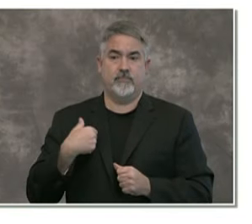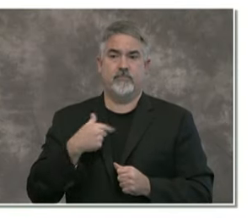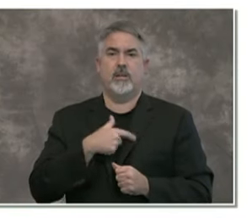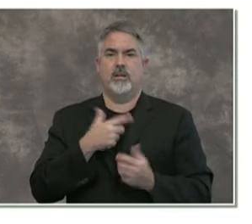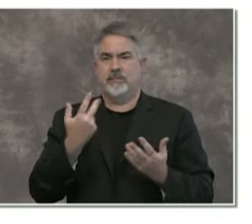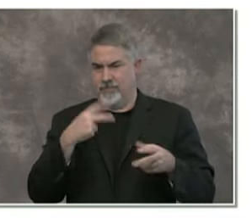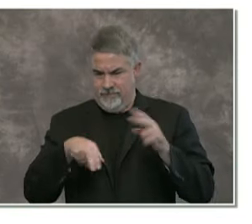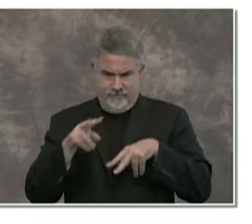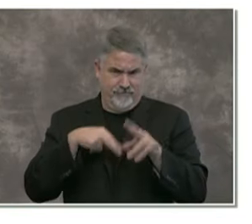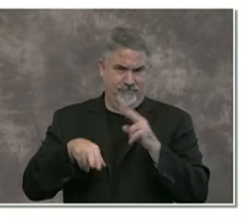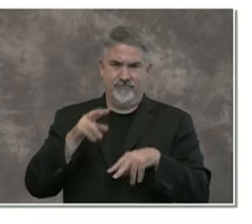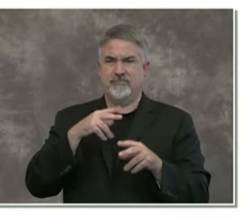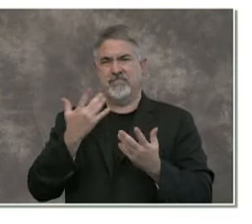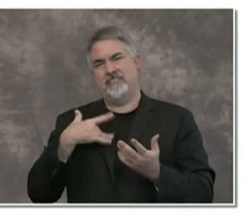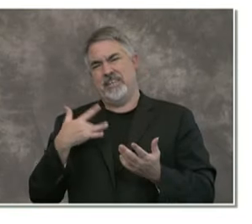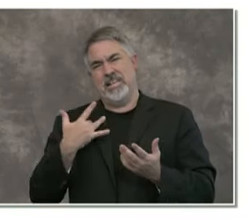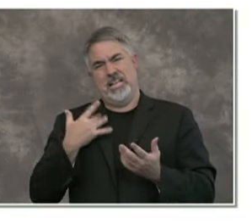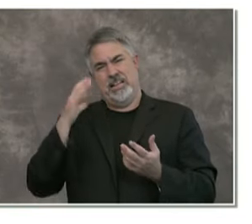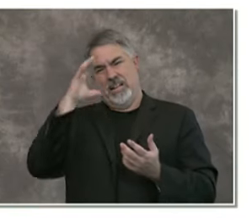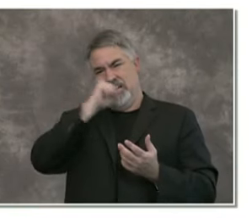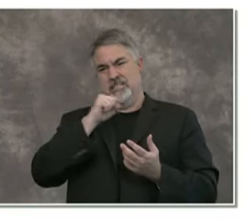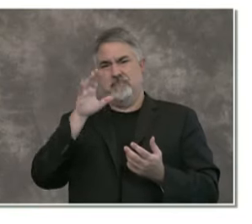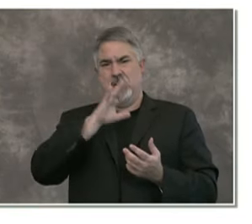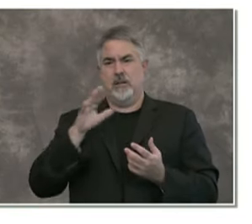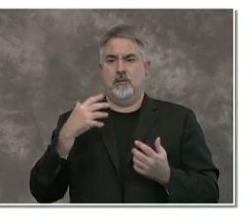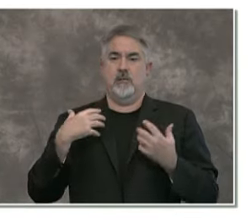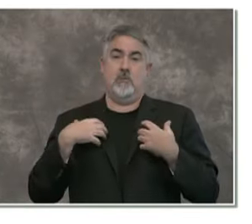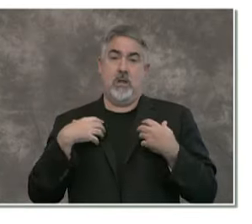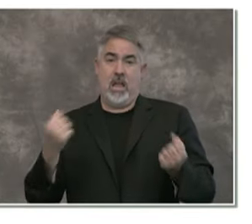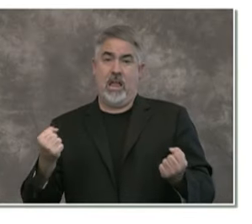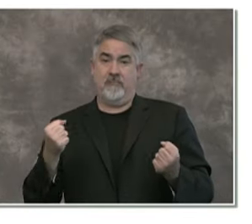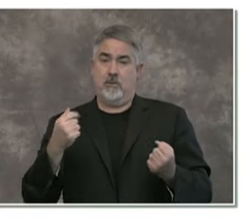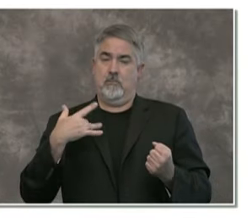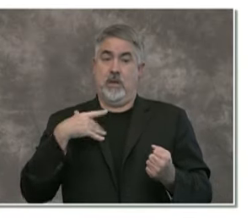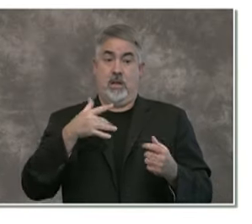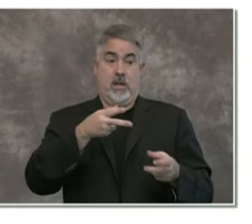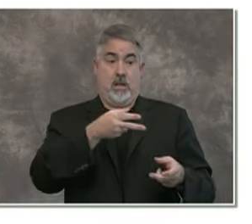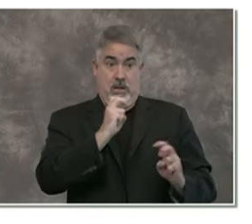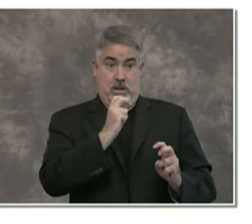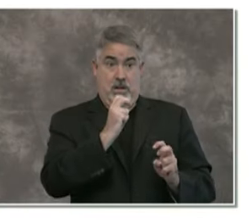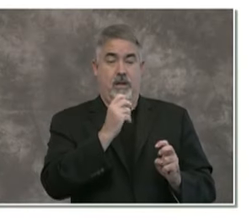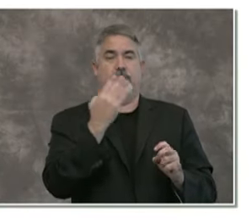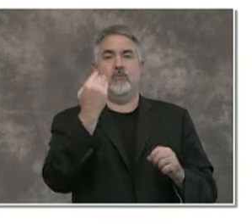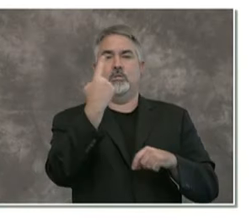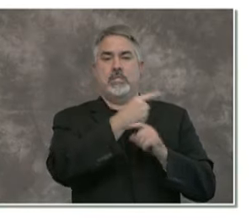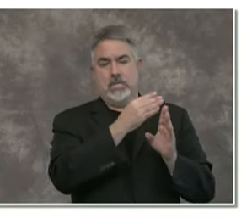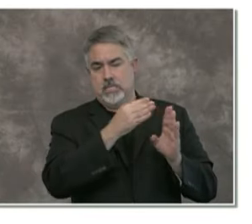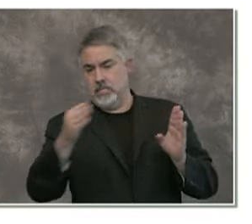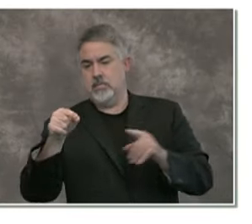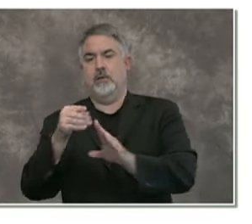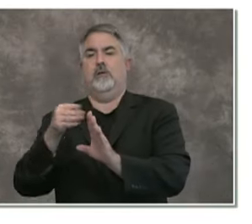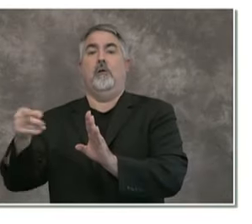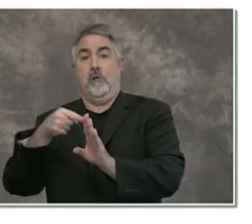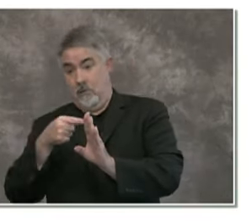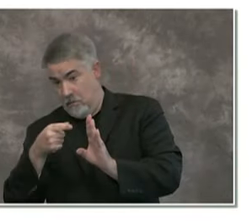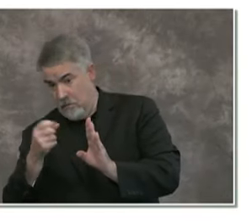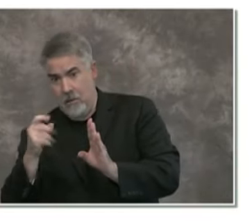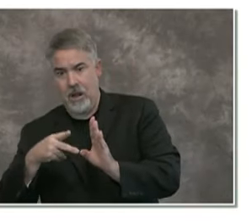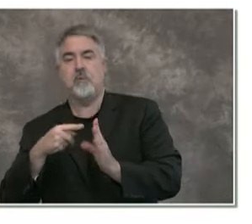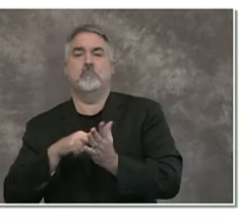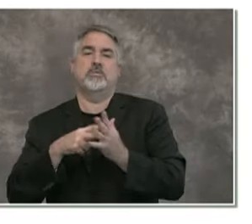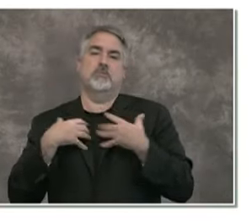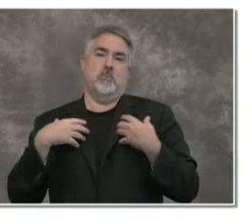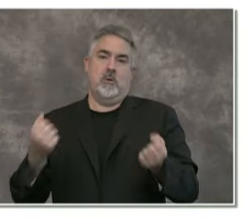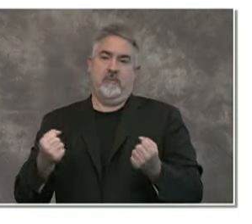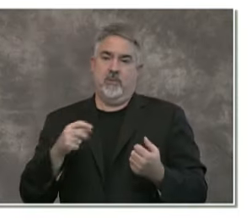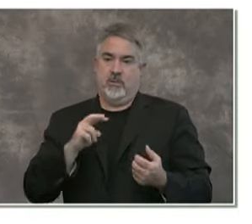the estimation of recoveries, which is 14 days after a positive test, minus any loss of life. This is pretty standard, but this is an